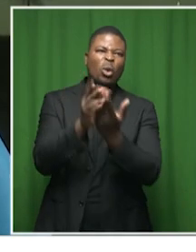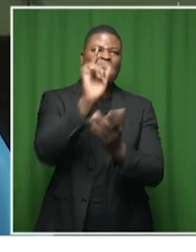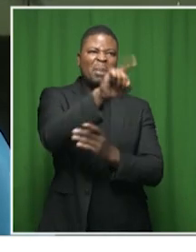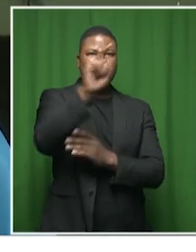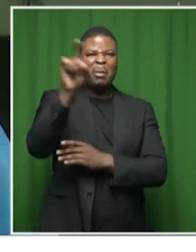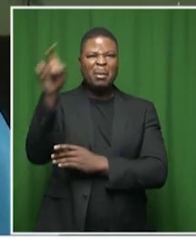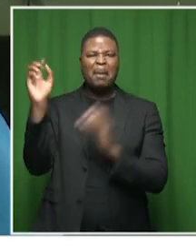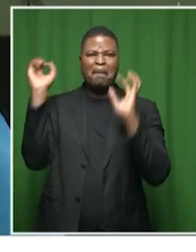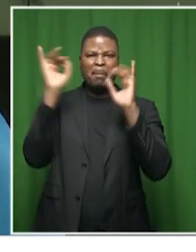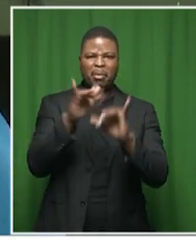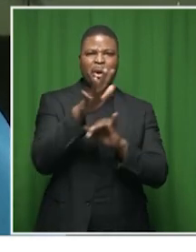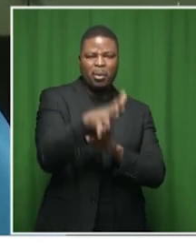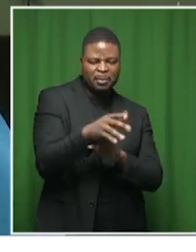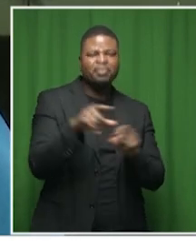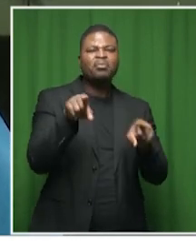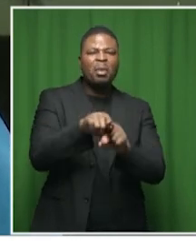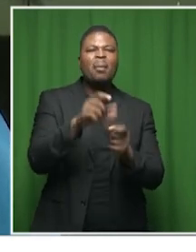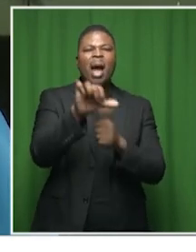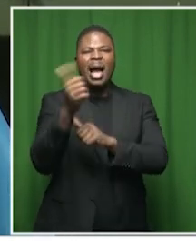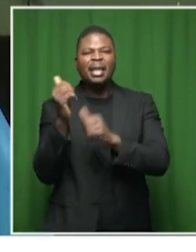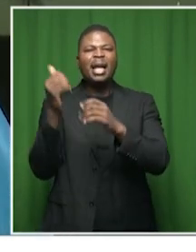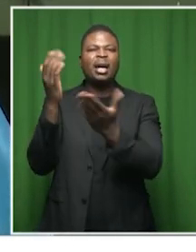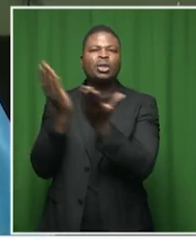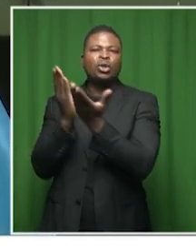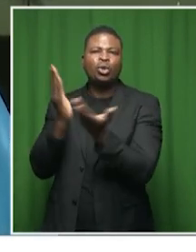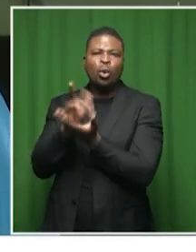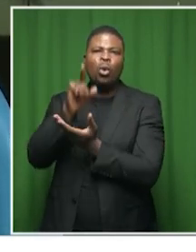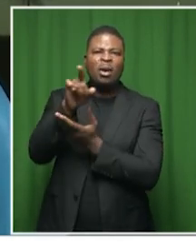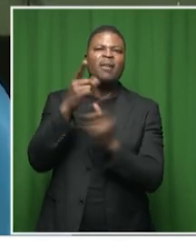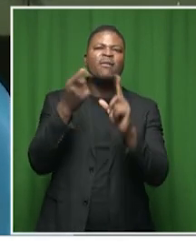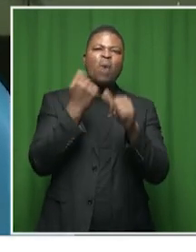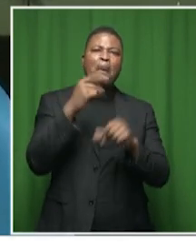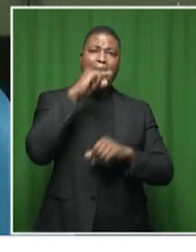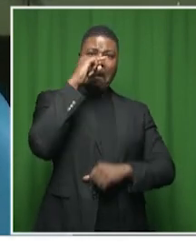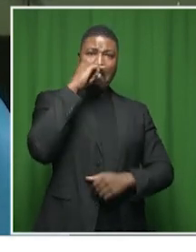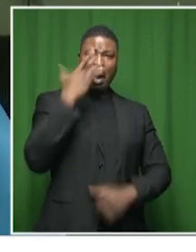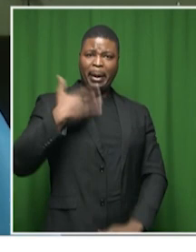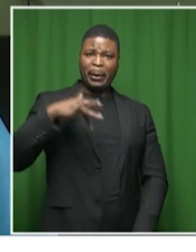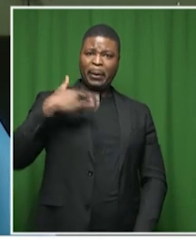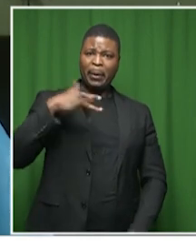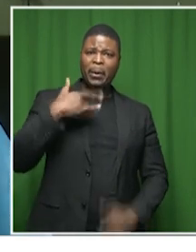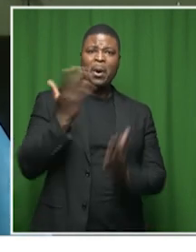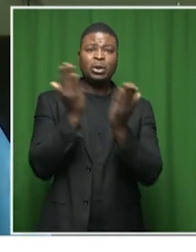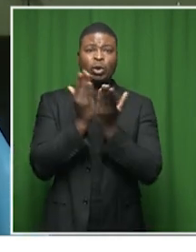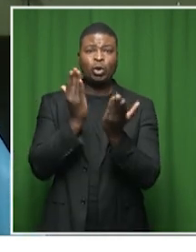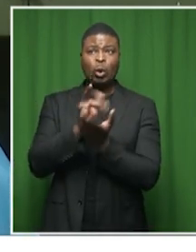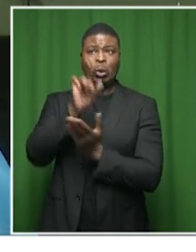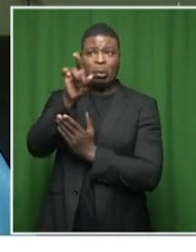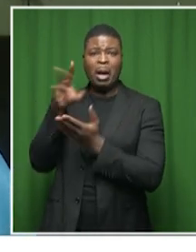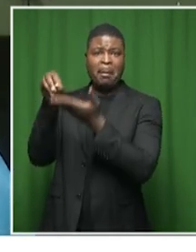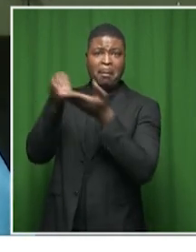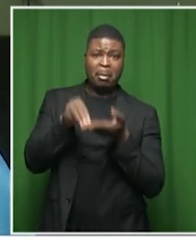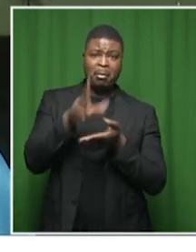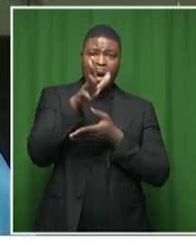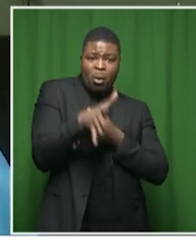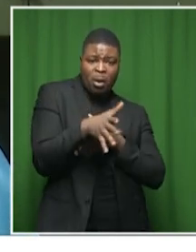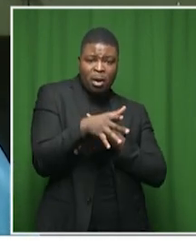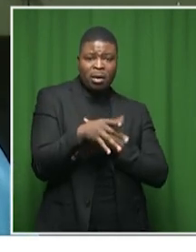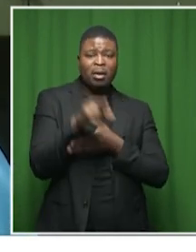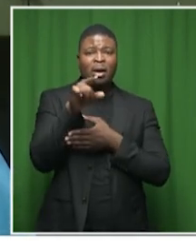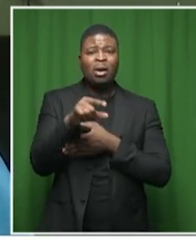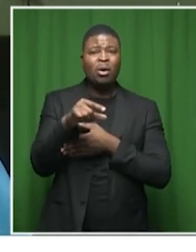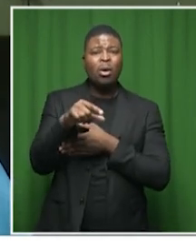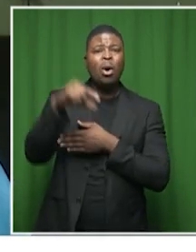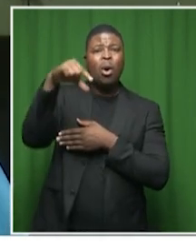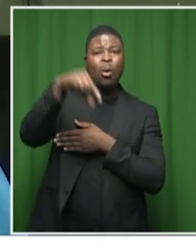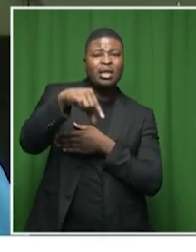And we're also bringing others from, the Model C schools in terms of where, the Quintile 5,